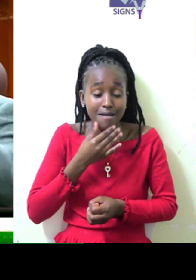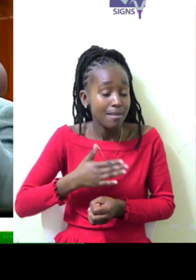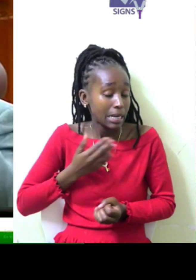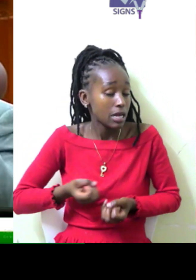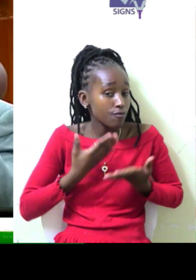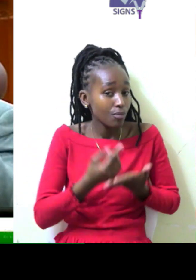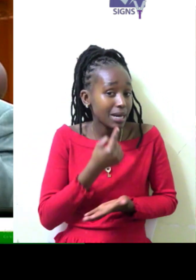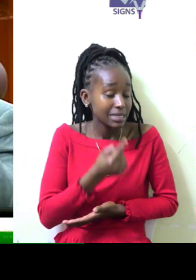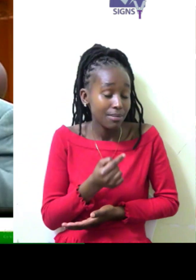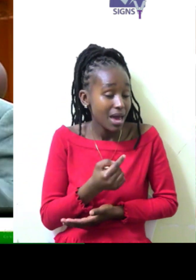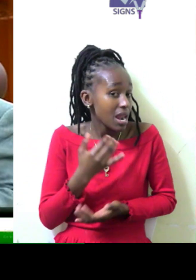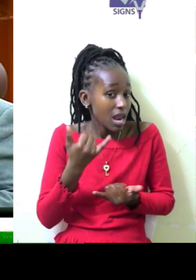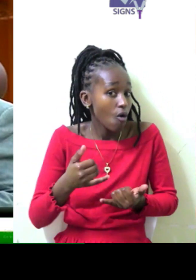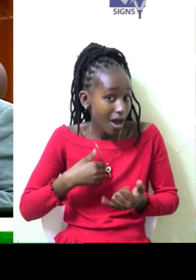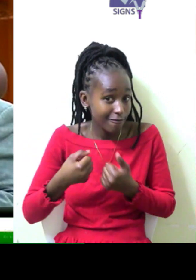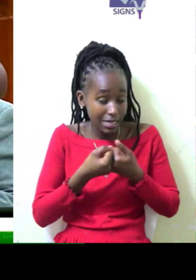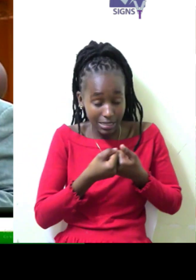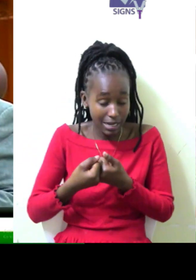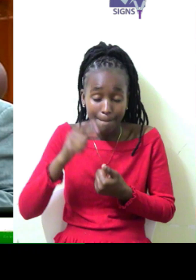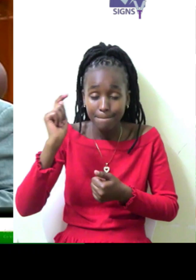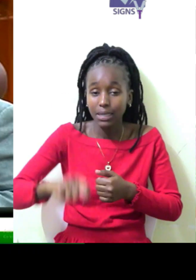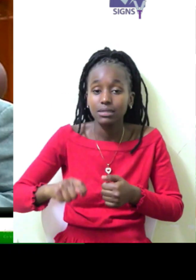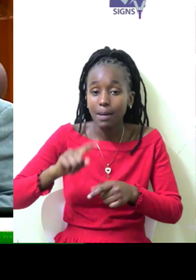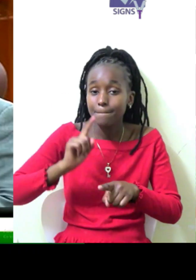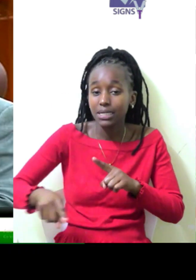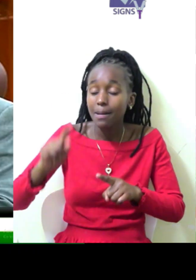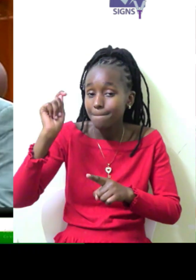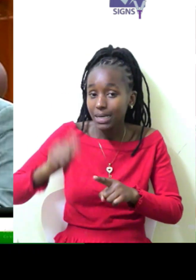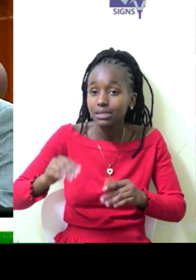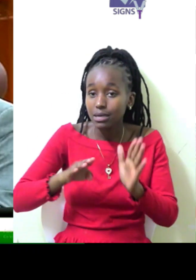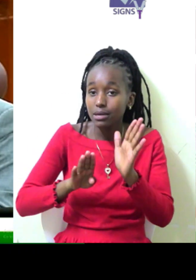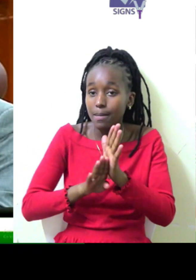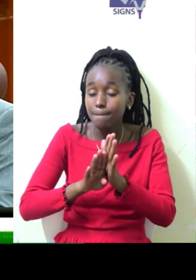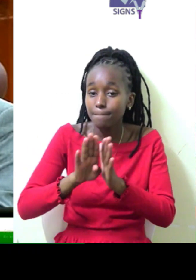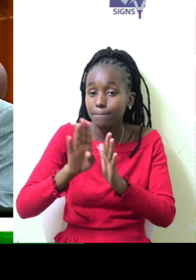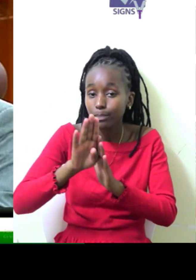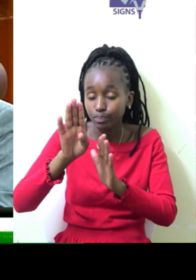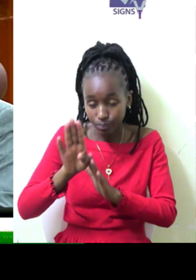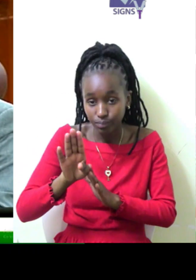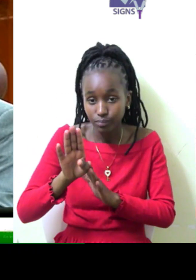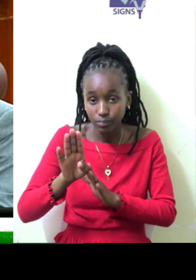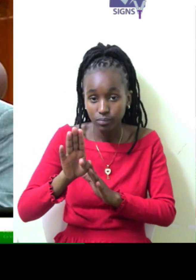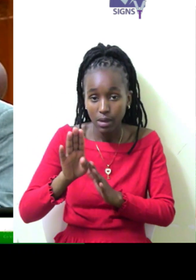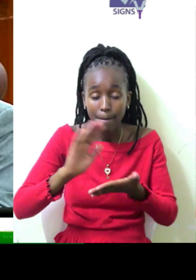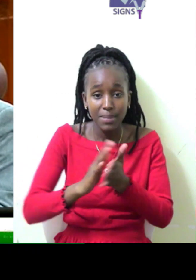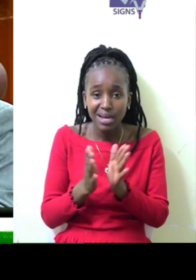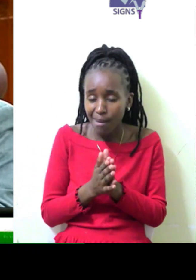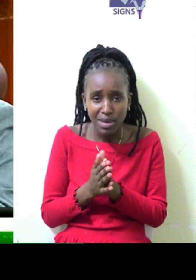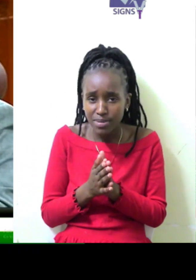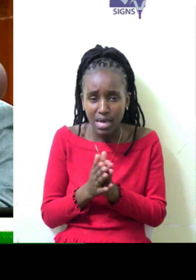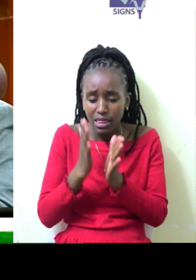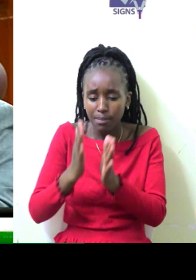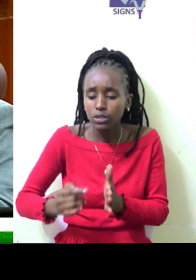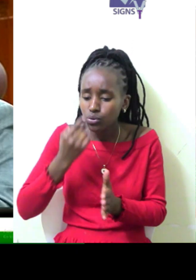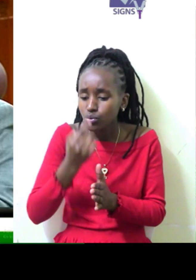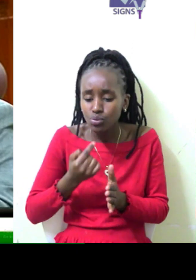improve upward. Never become a victim of paralysis by analysis. If